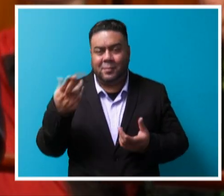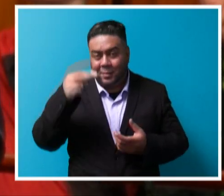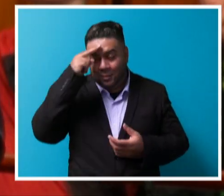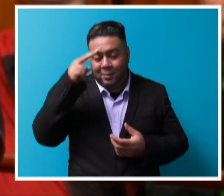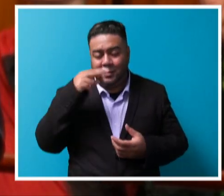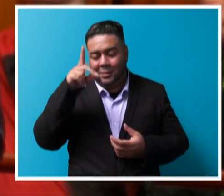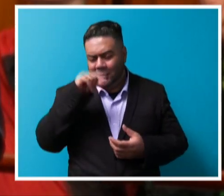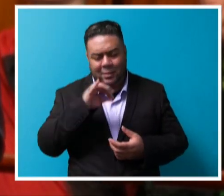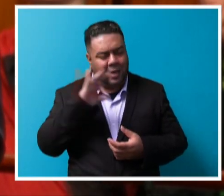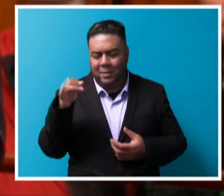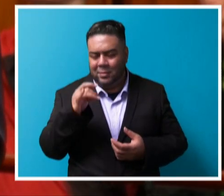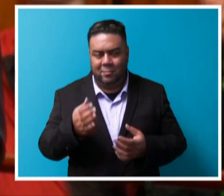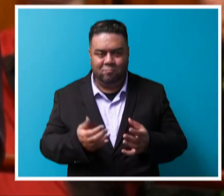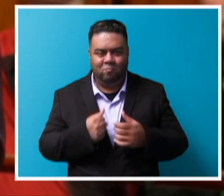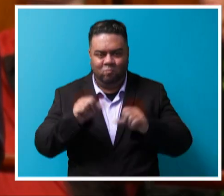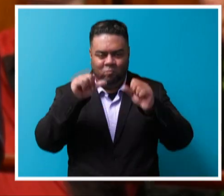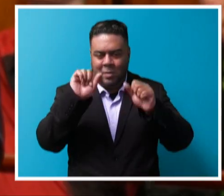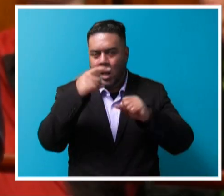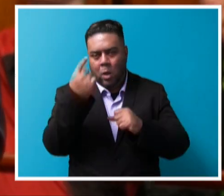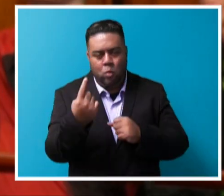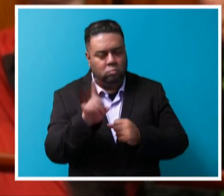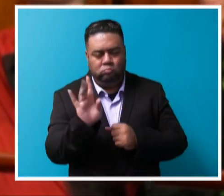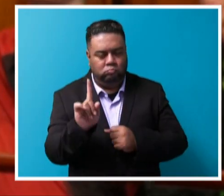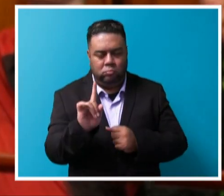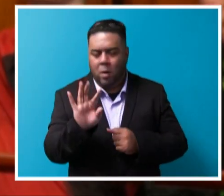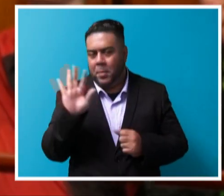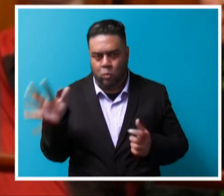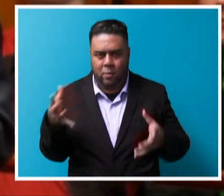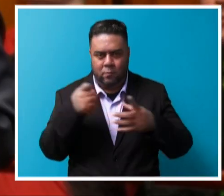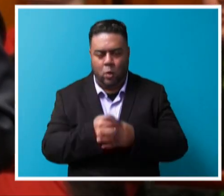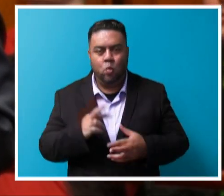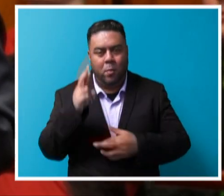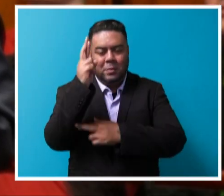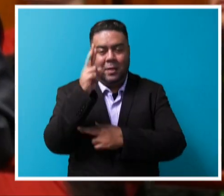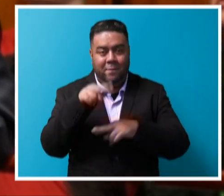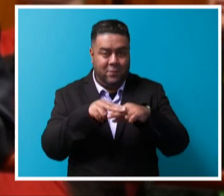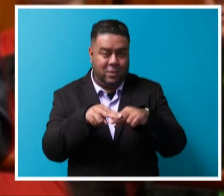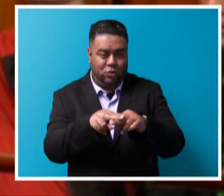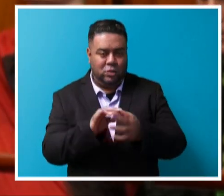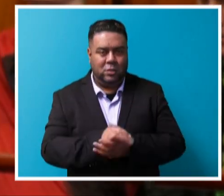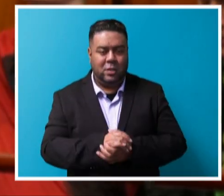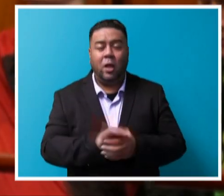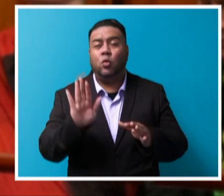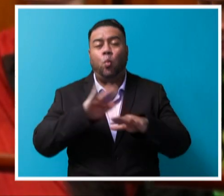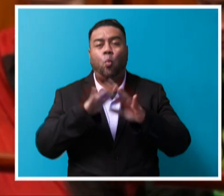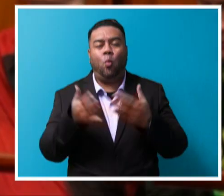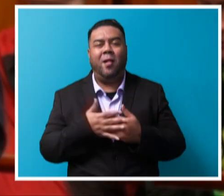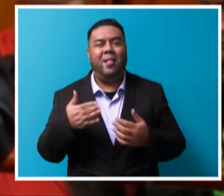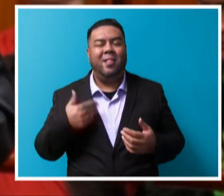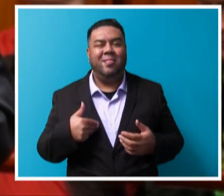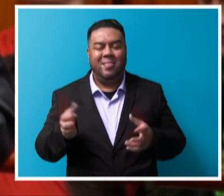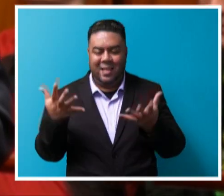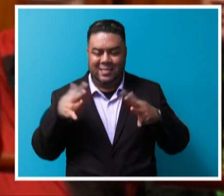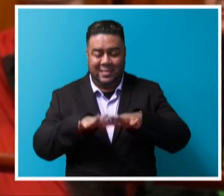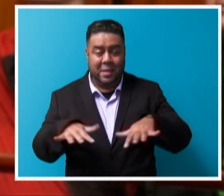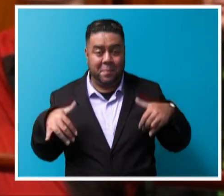alone. Over the past years, I've had the privilege of representing Fiji at the World Health Assembly and some regional